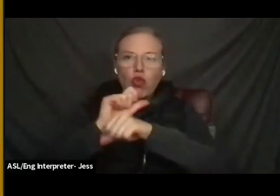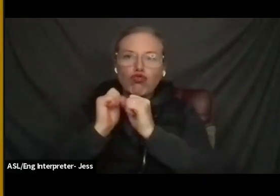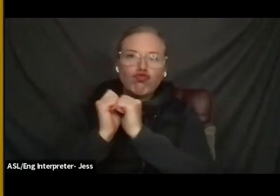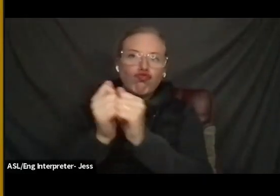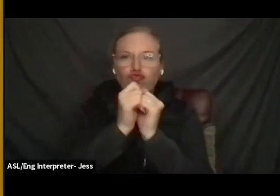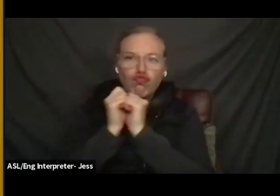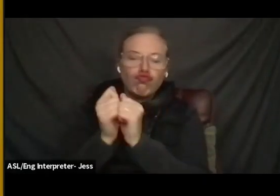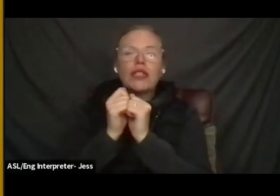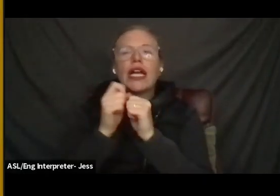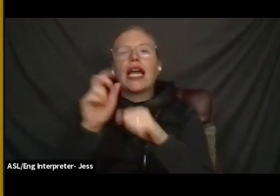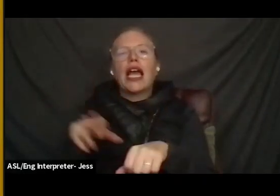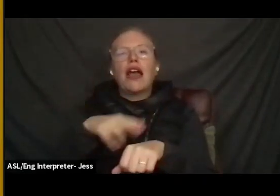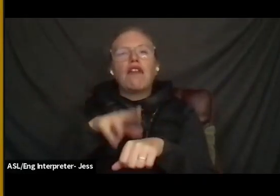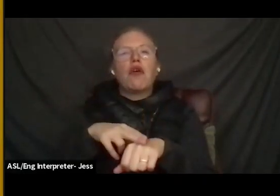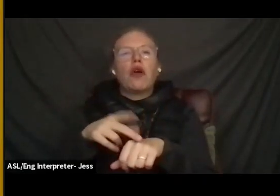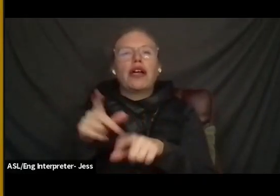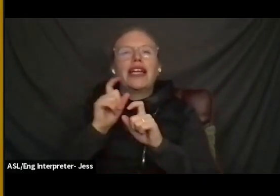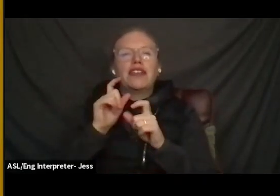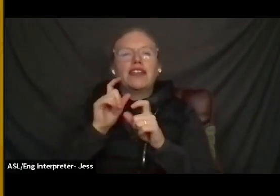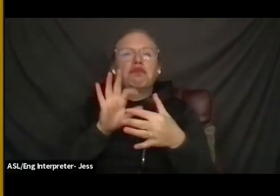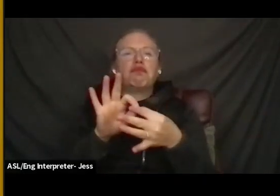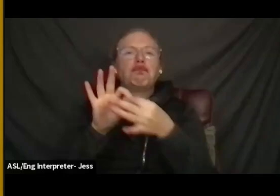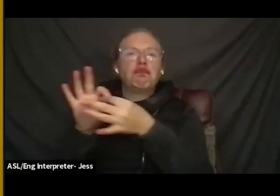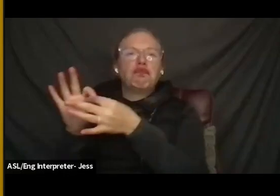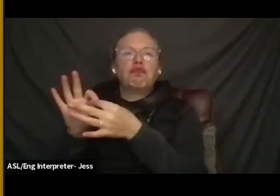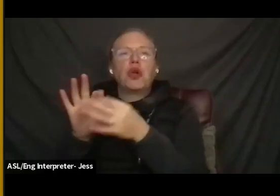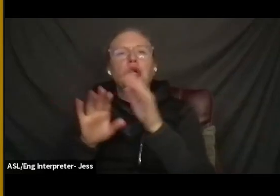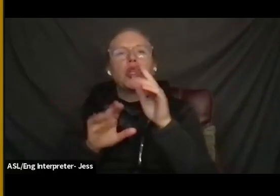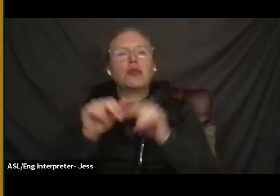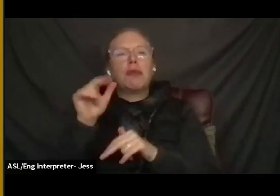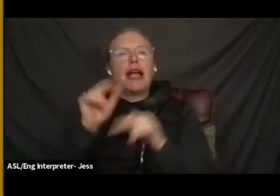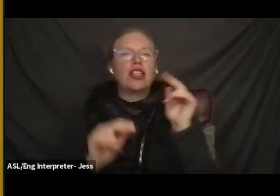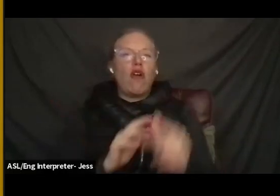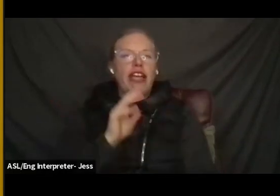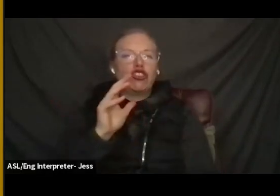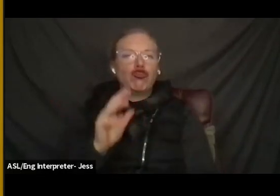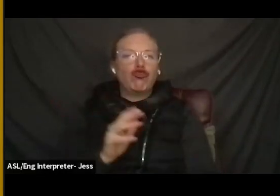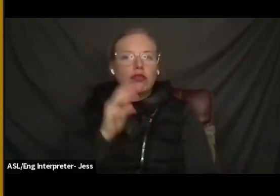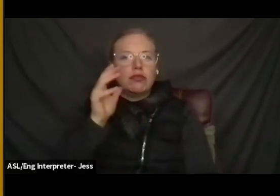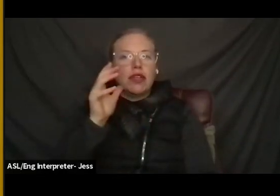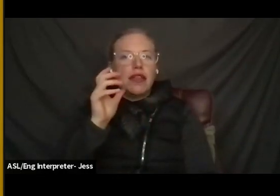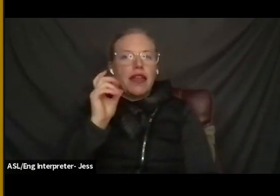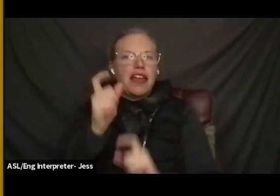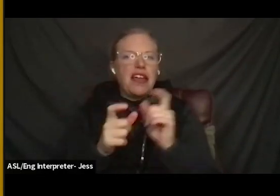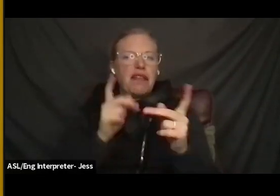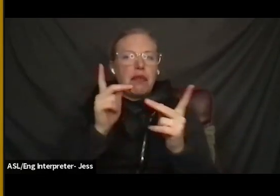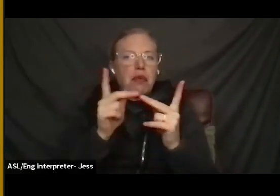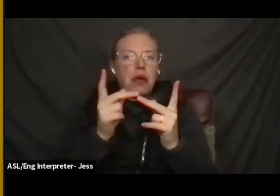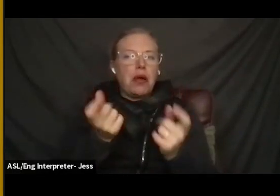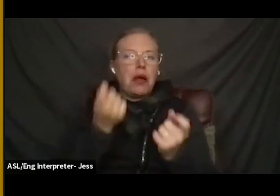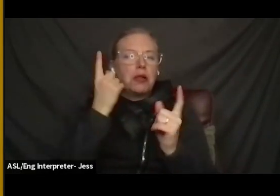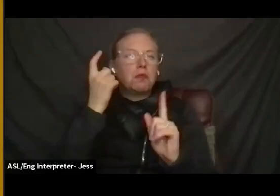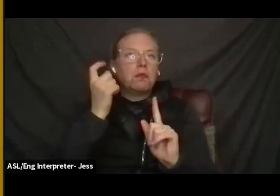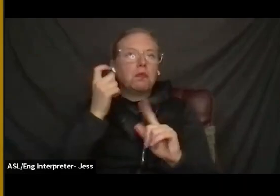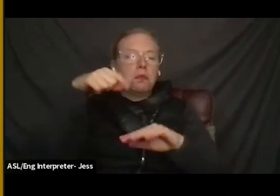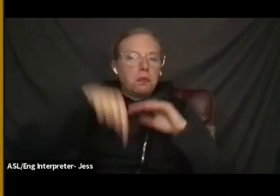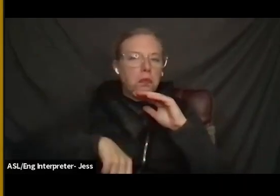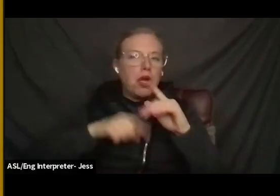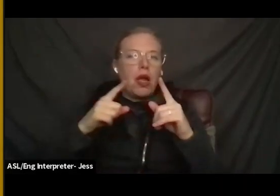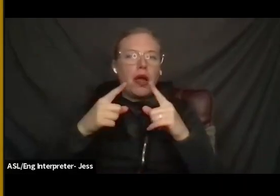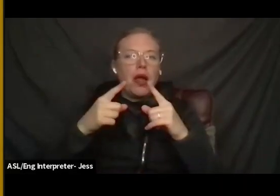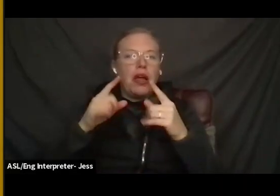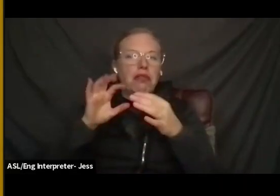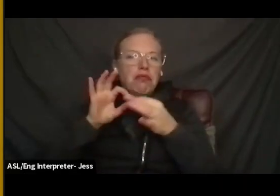And of course, then it gives us nice relationships with those building officials who obviously issue the permits and understand a little bit more about our building